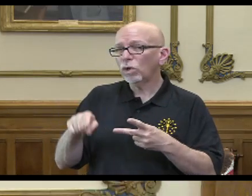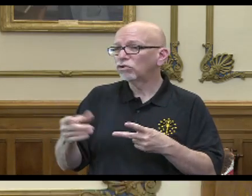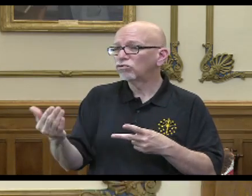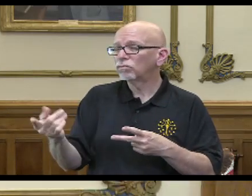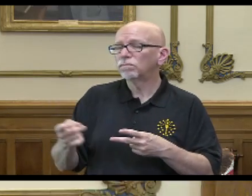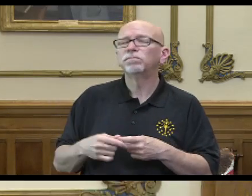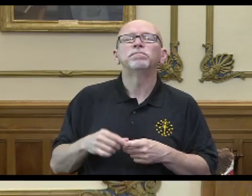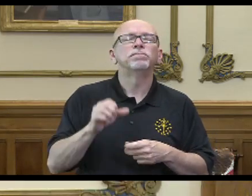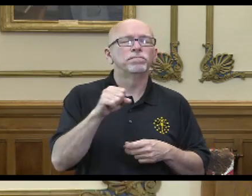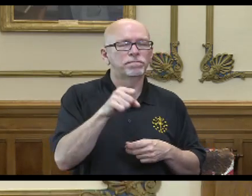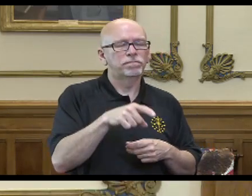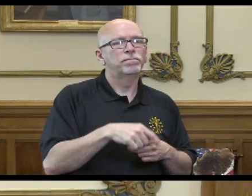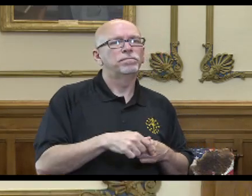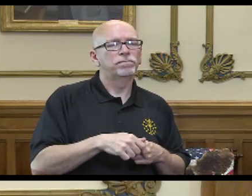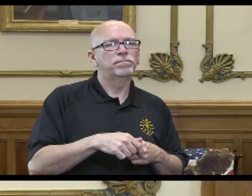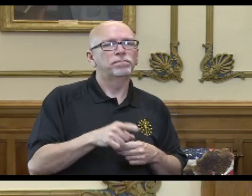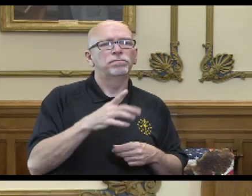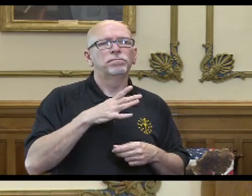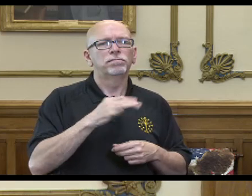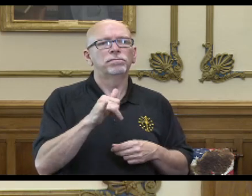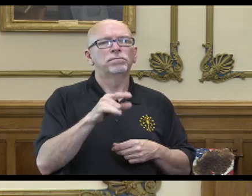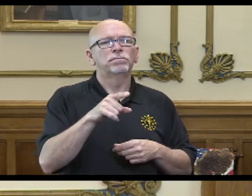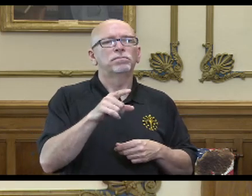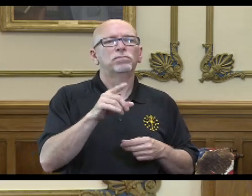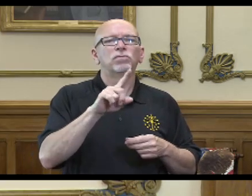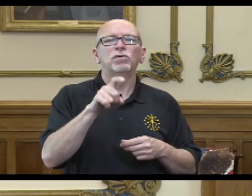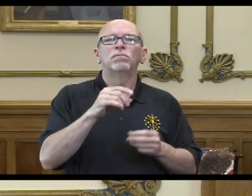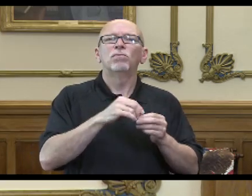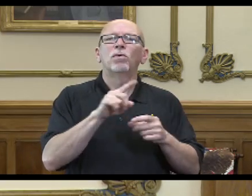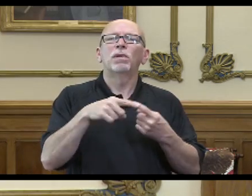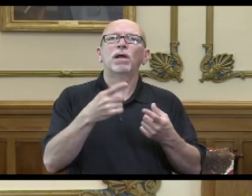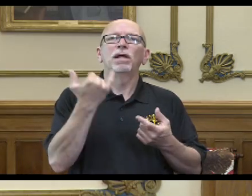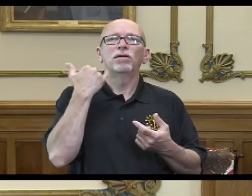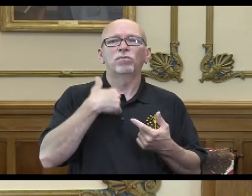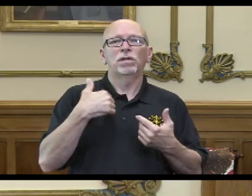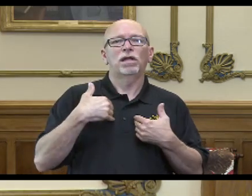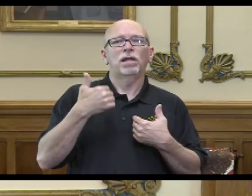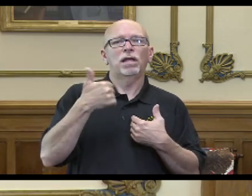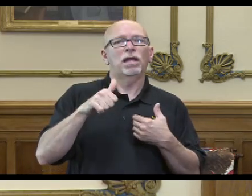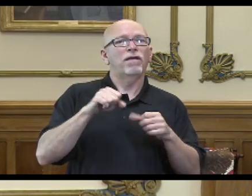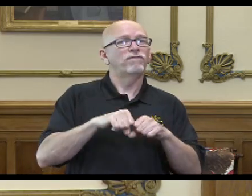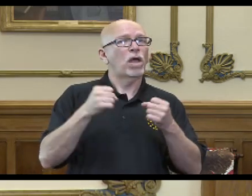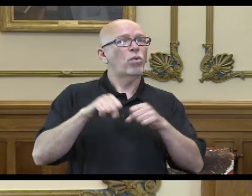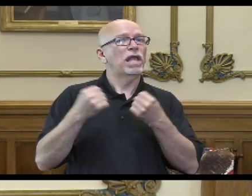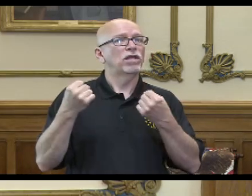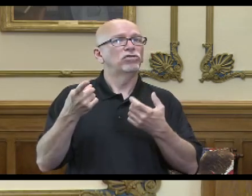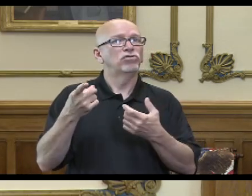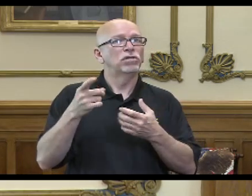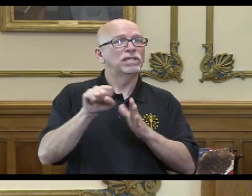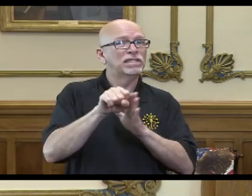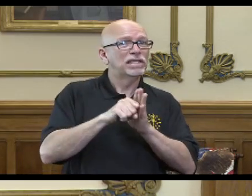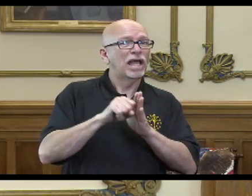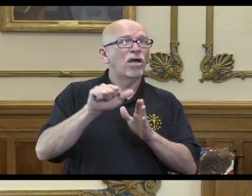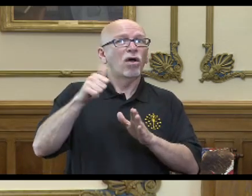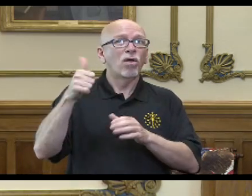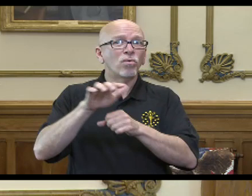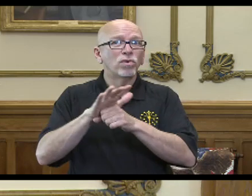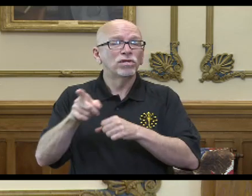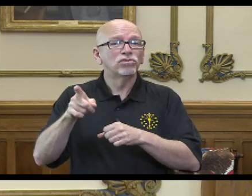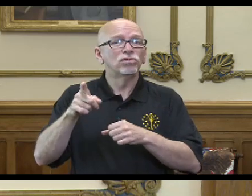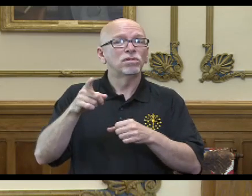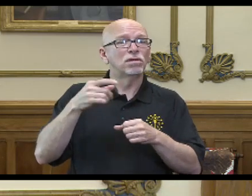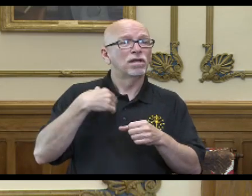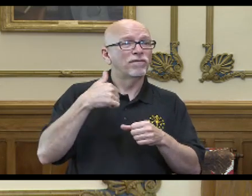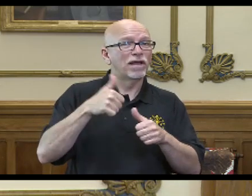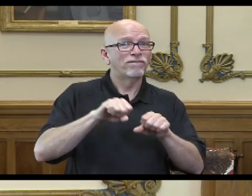as the clarification? Yeah, and I should specify that first question was more about if we've had any violations. States and other regions have had